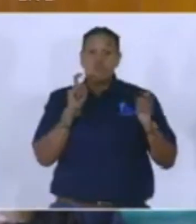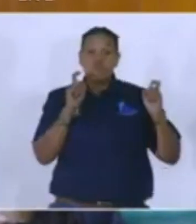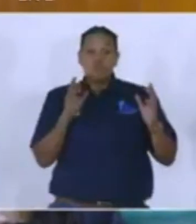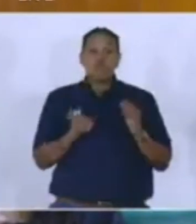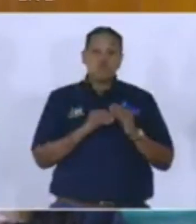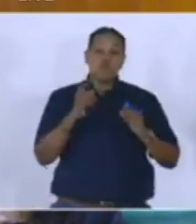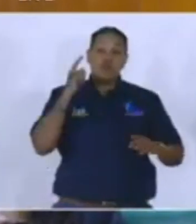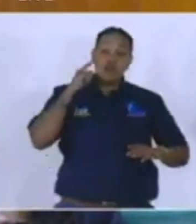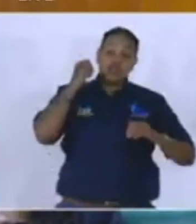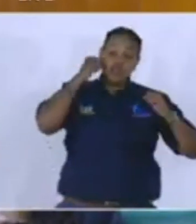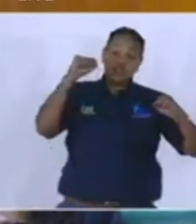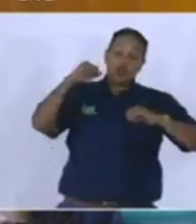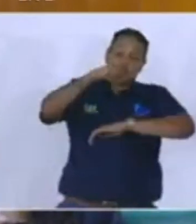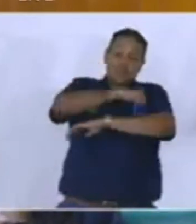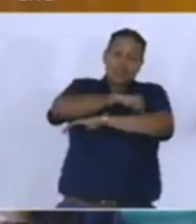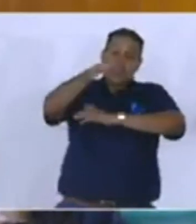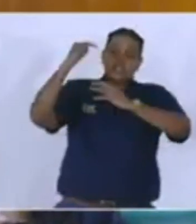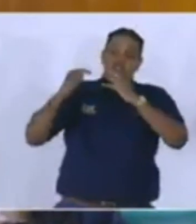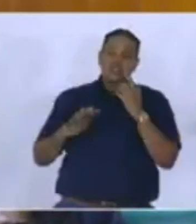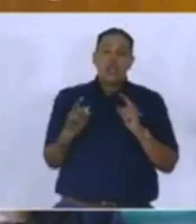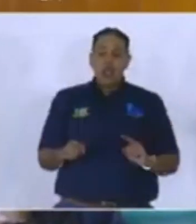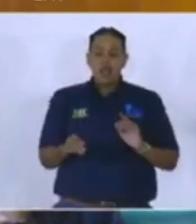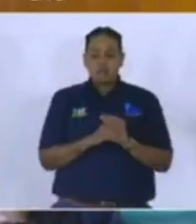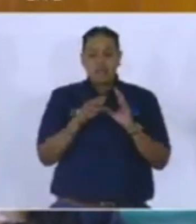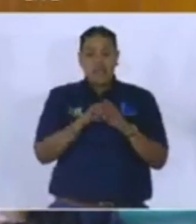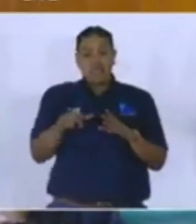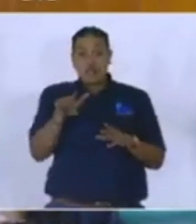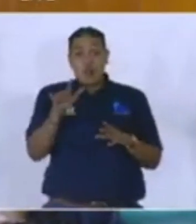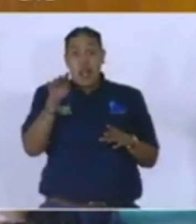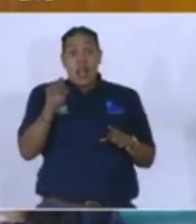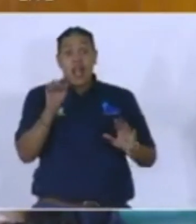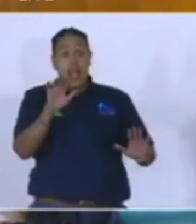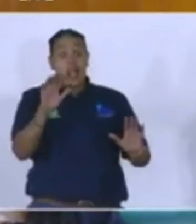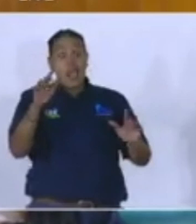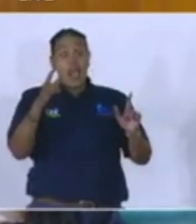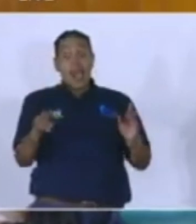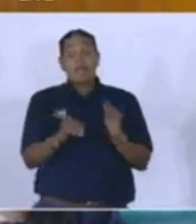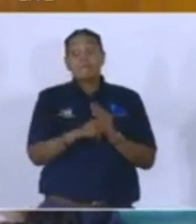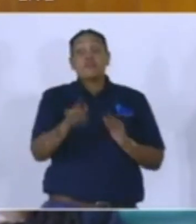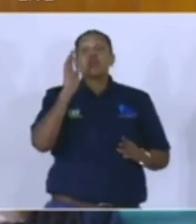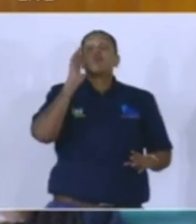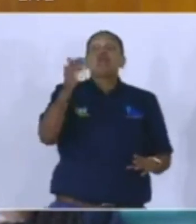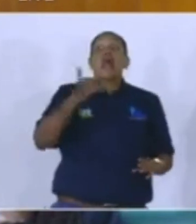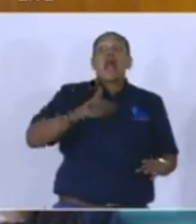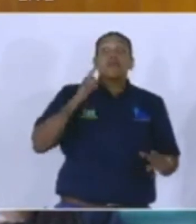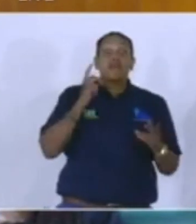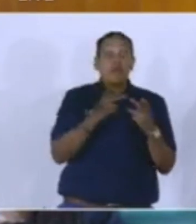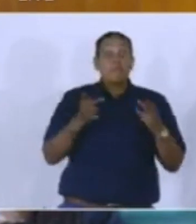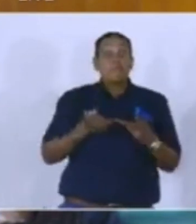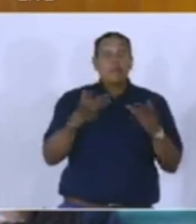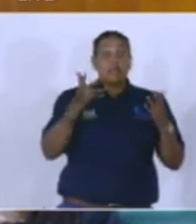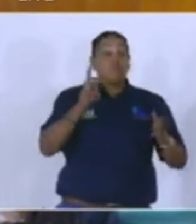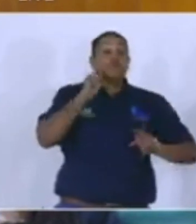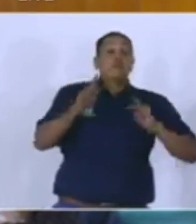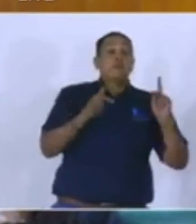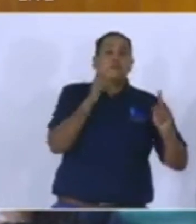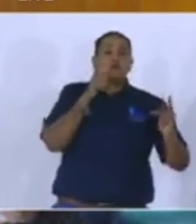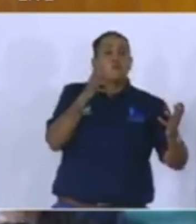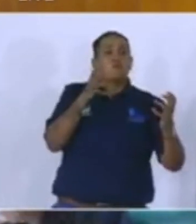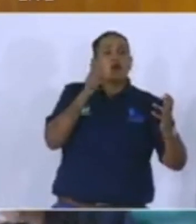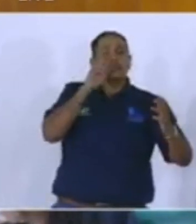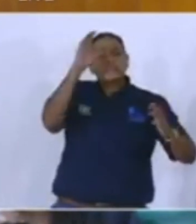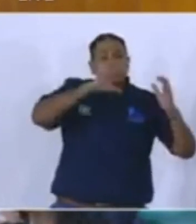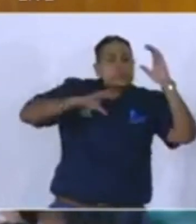sound stages and so forth. So within those labs, there will be a place for persons who would want to